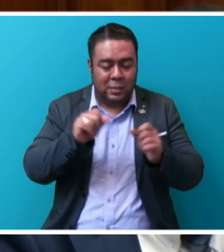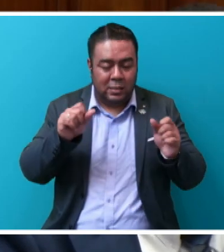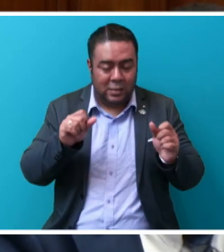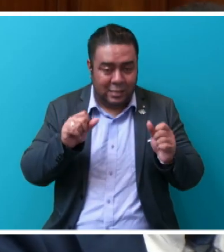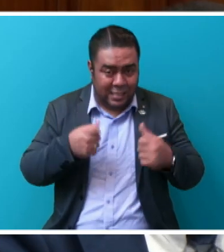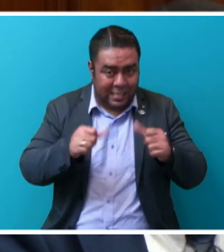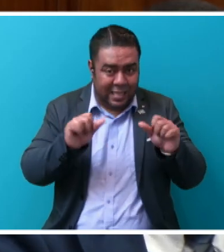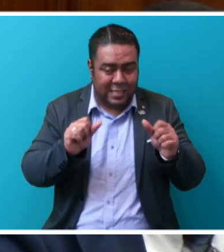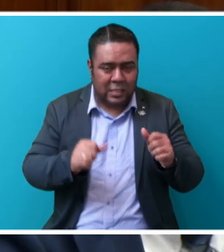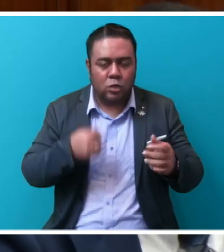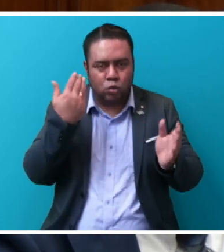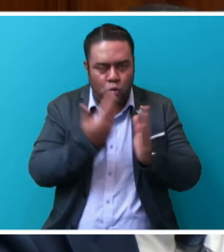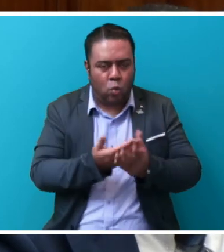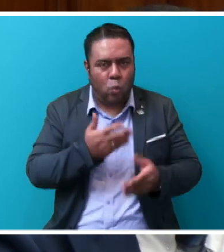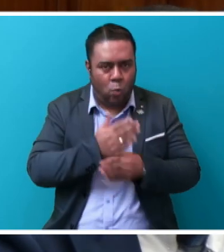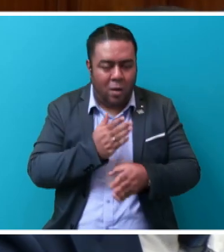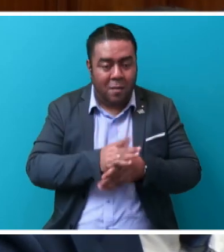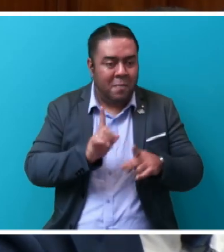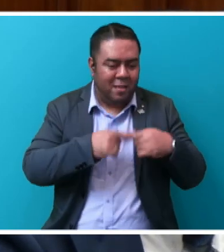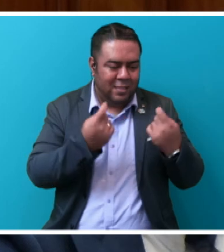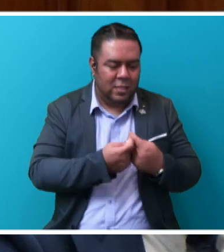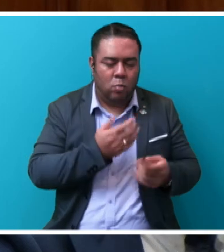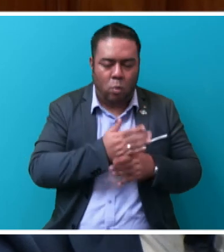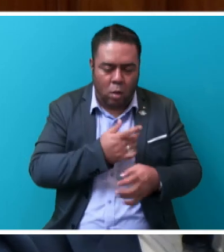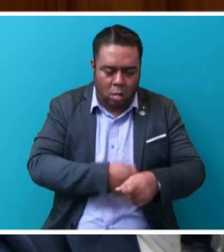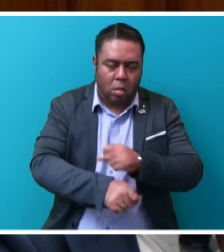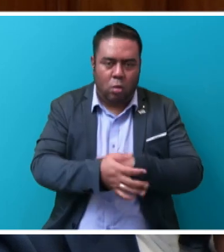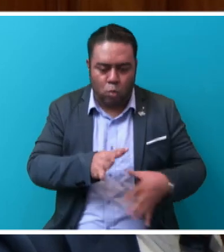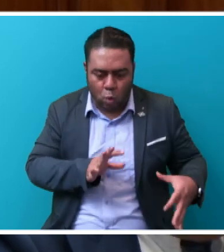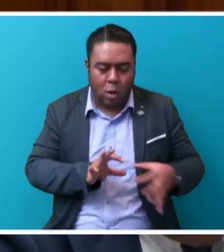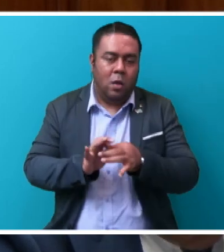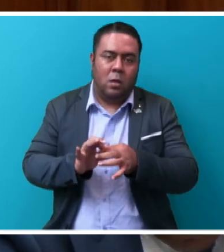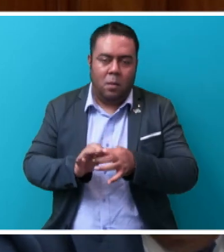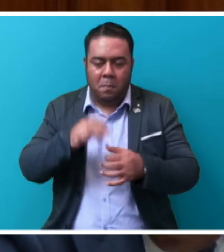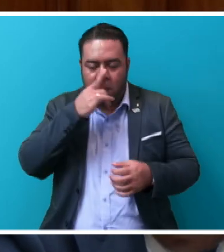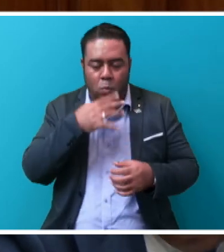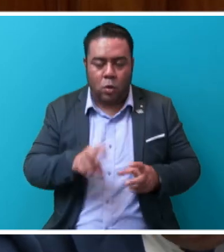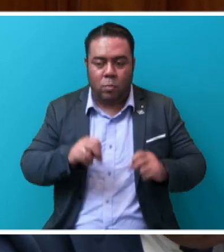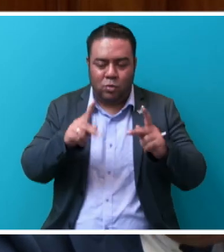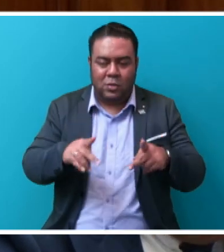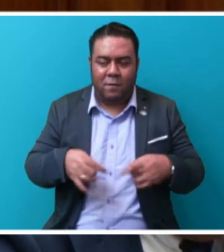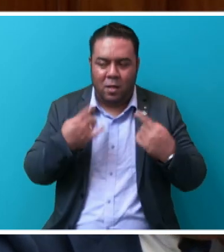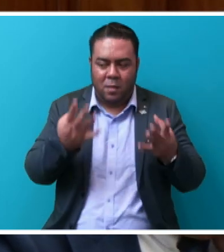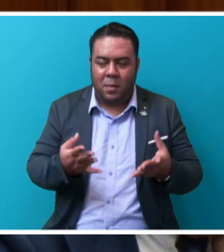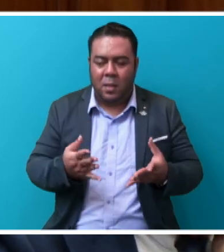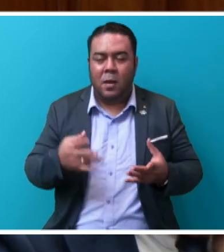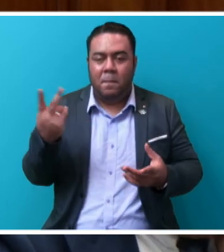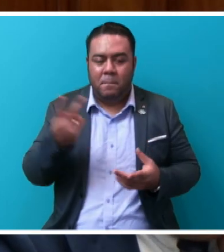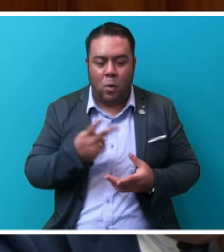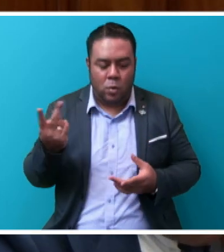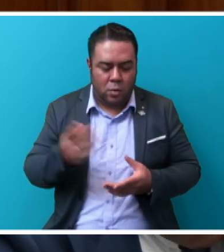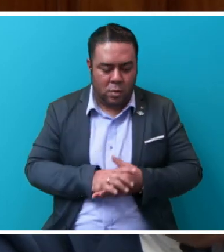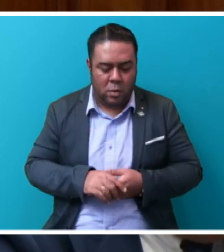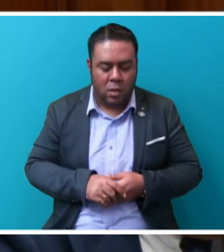the tireless work being done by the team to connect job seekers with the opportunities available in both our